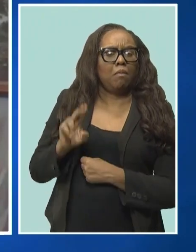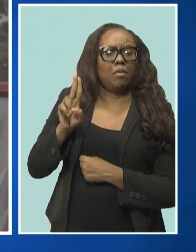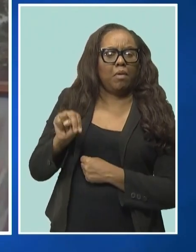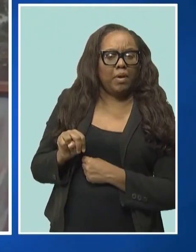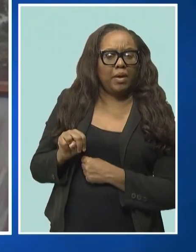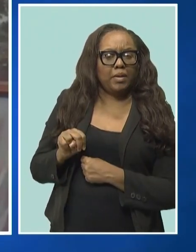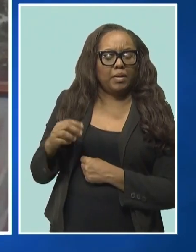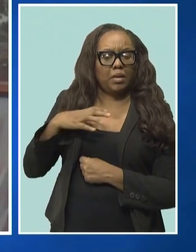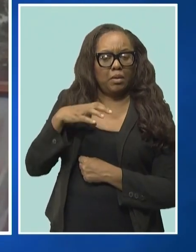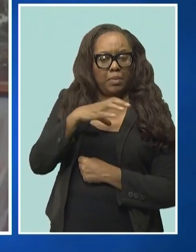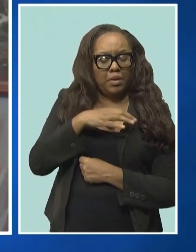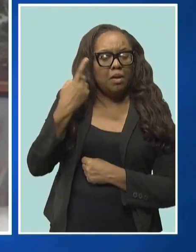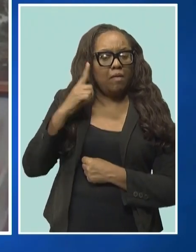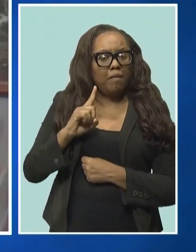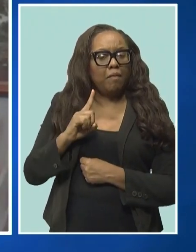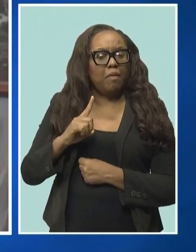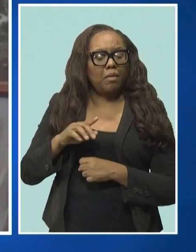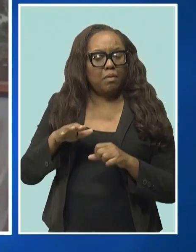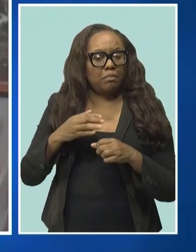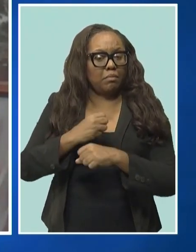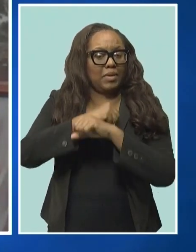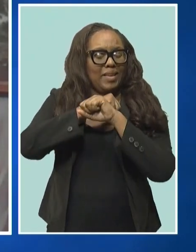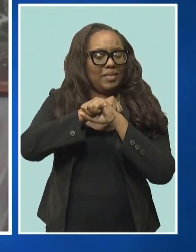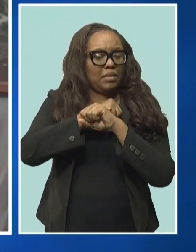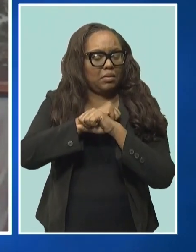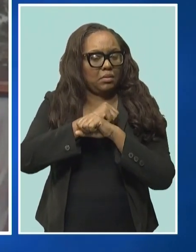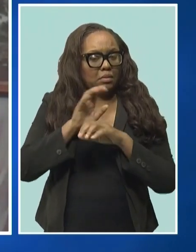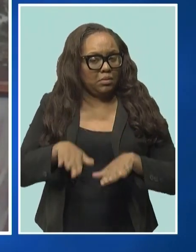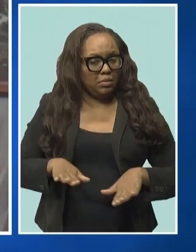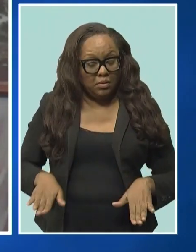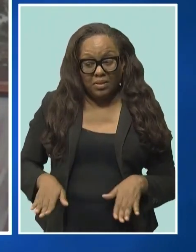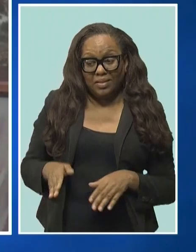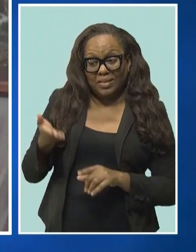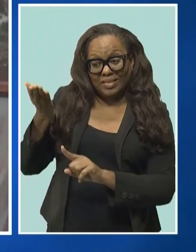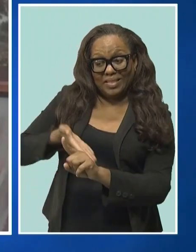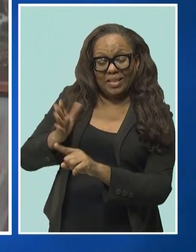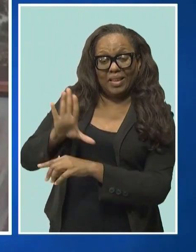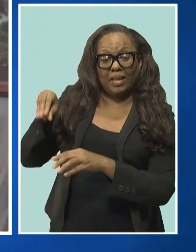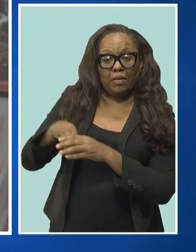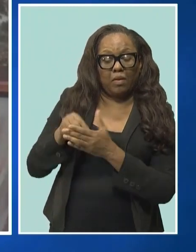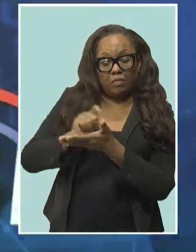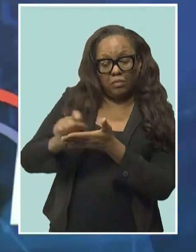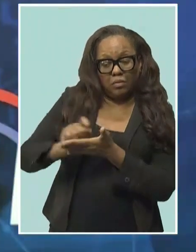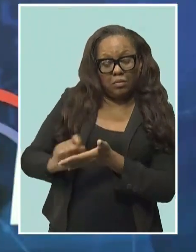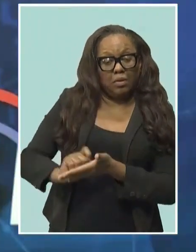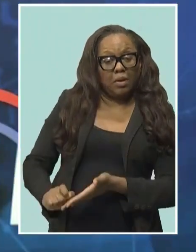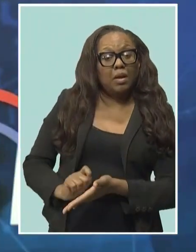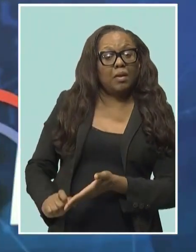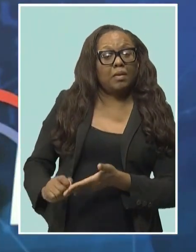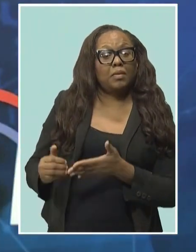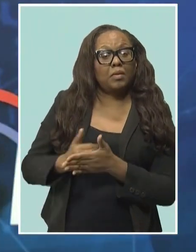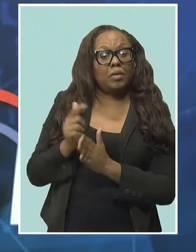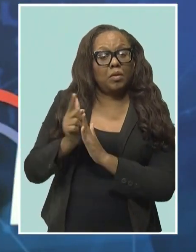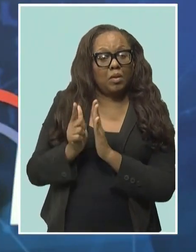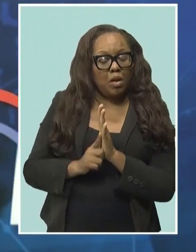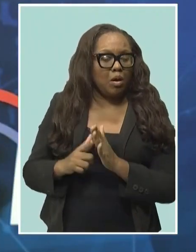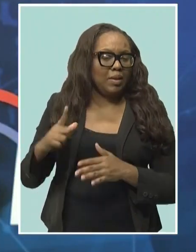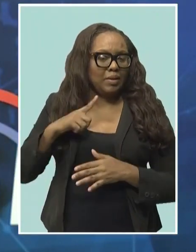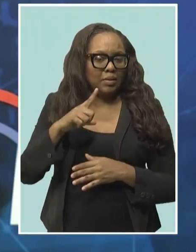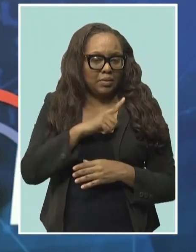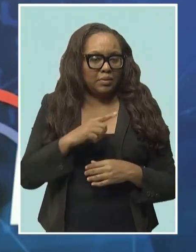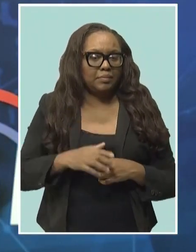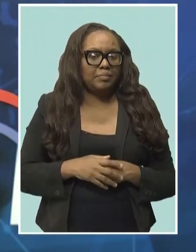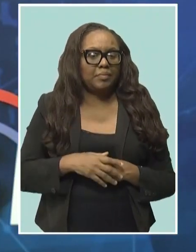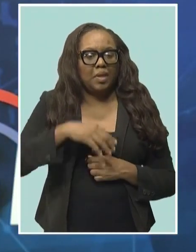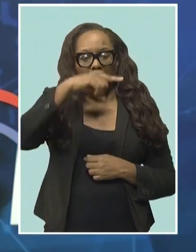of the Child. She was integrally involved in drafting the legislation. Summer is about to get